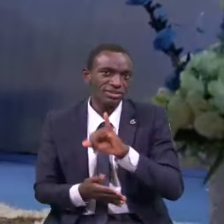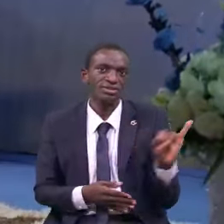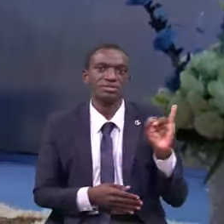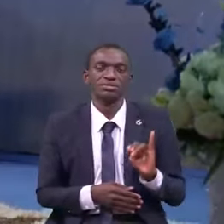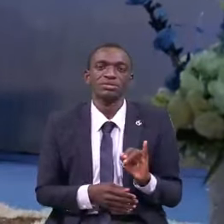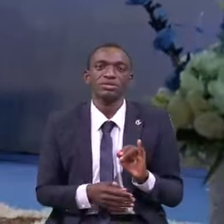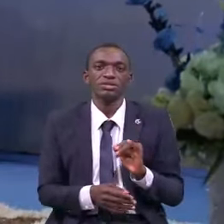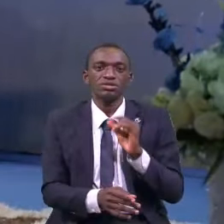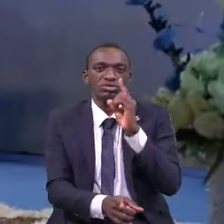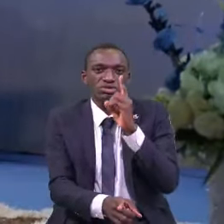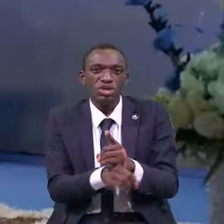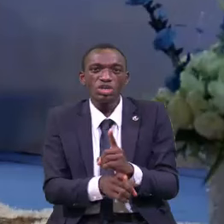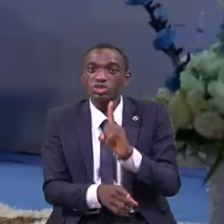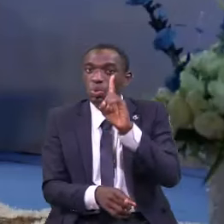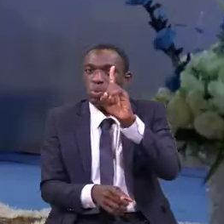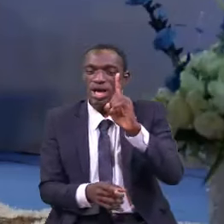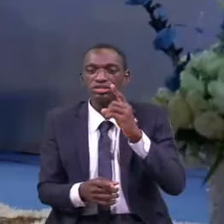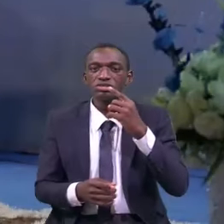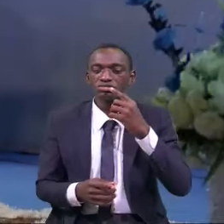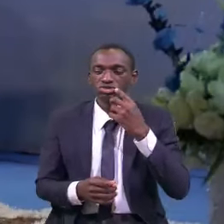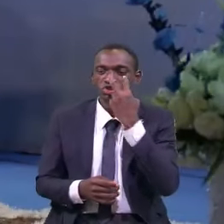One single utterance.